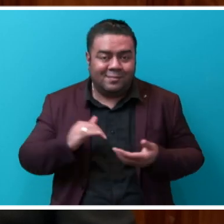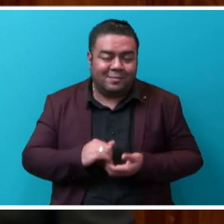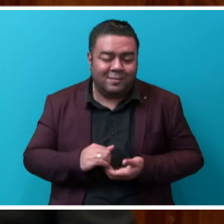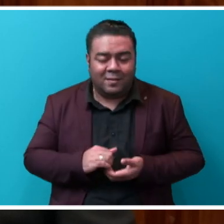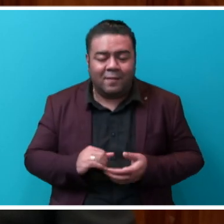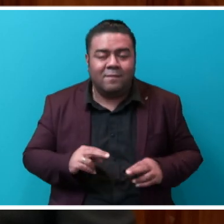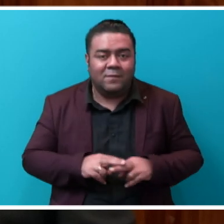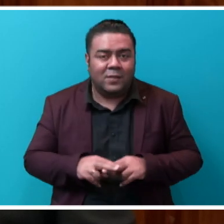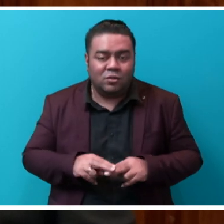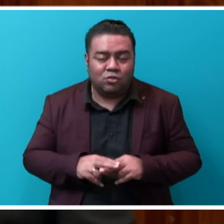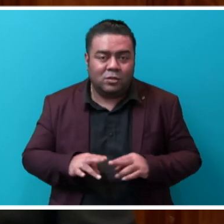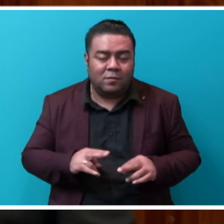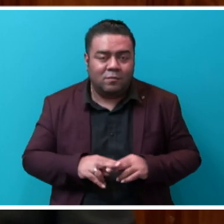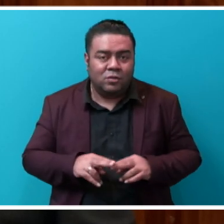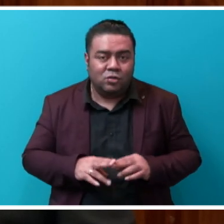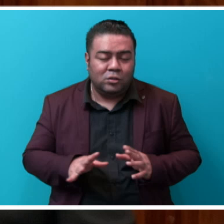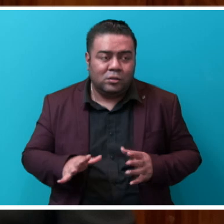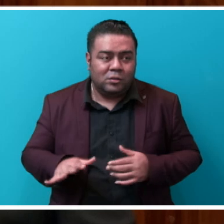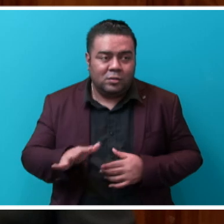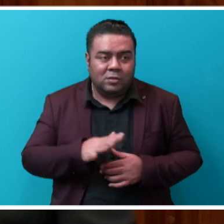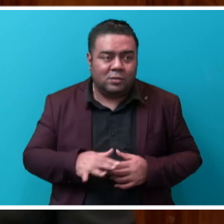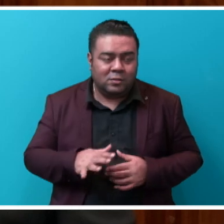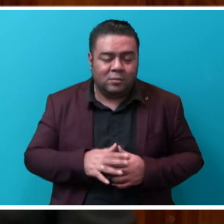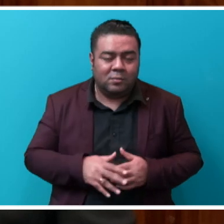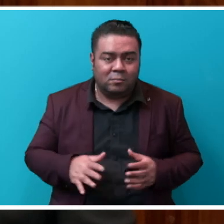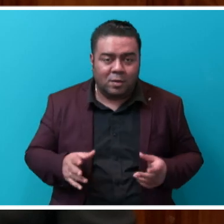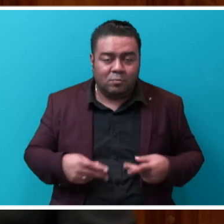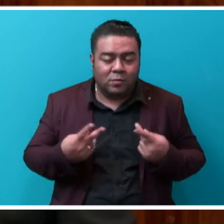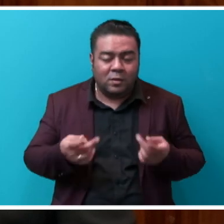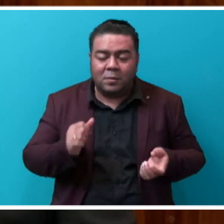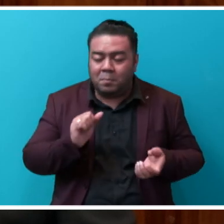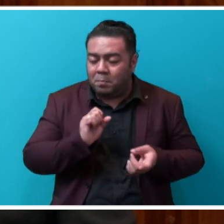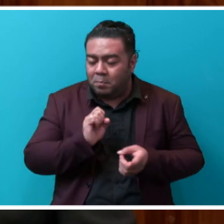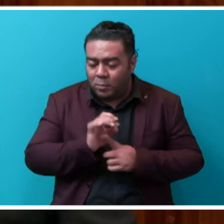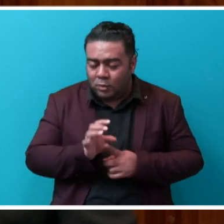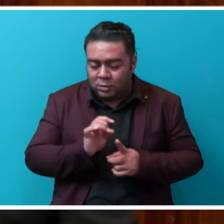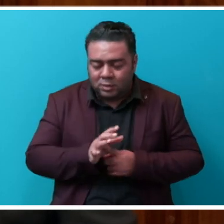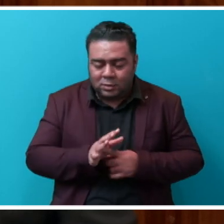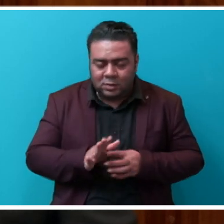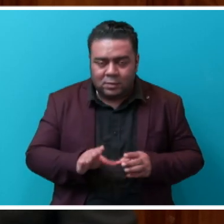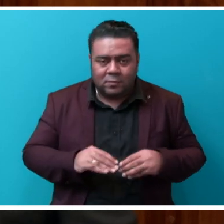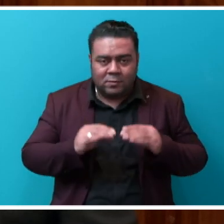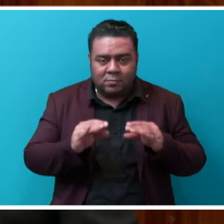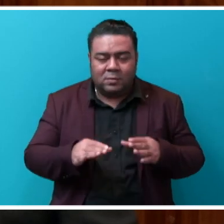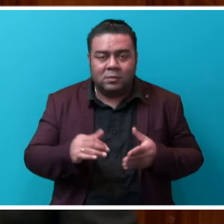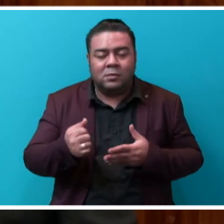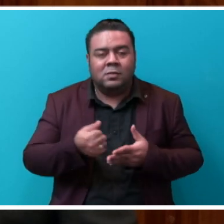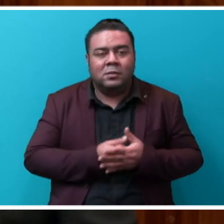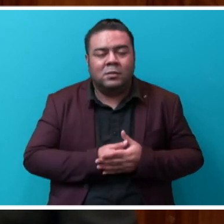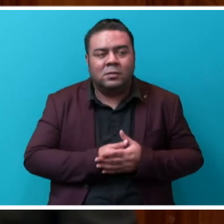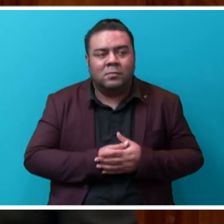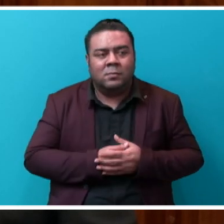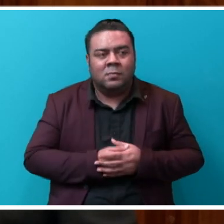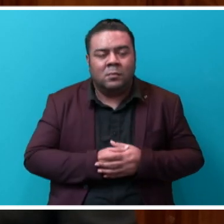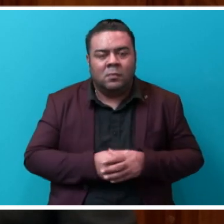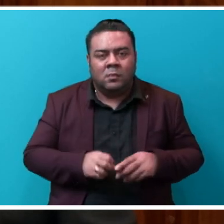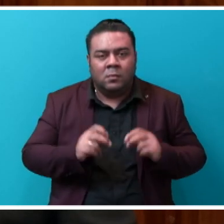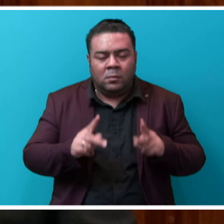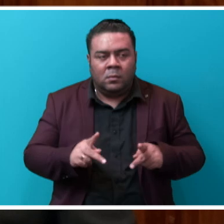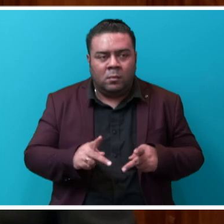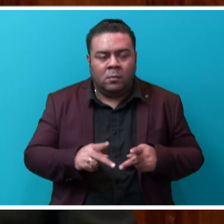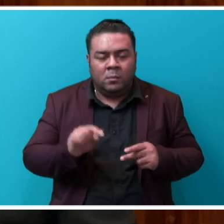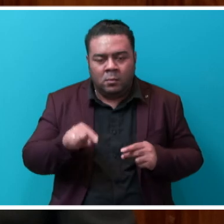Fiji diaspora by providing crucial investment and saving opportunities. This initiative is